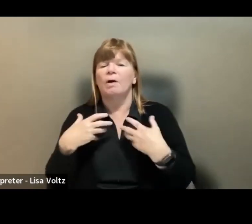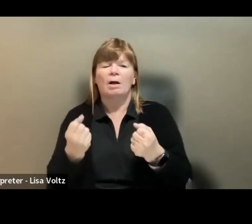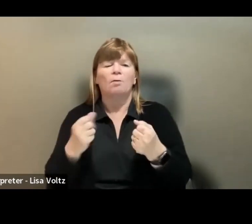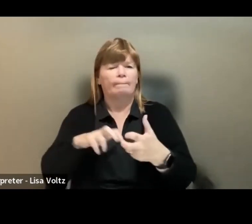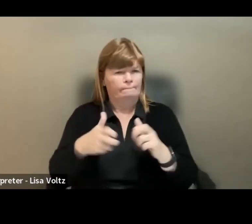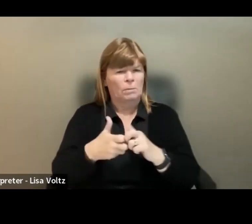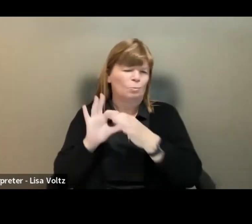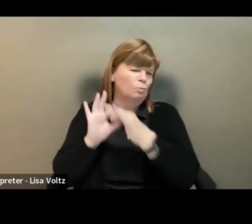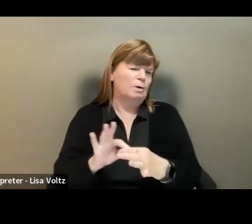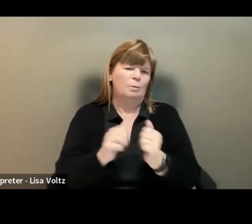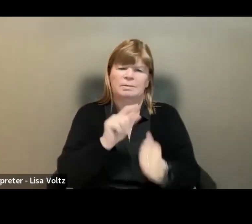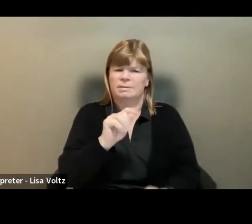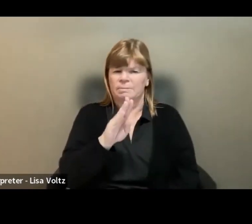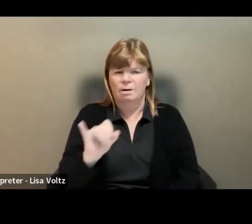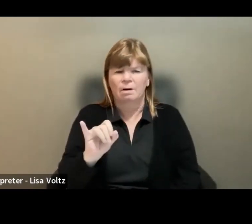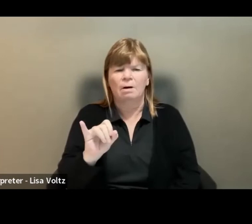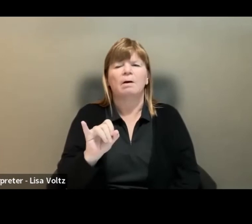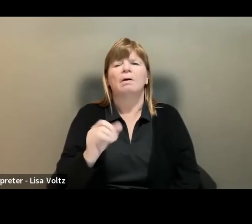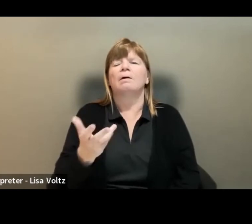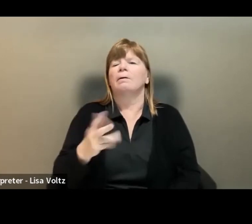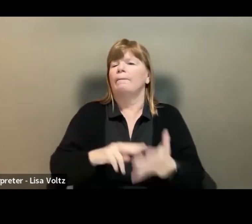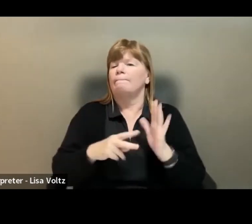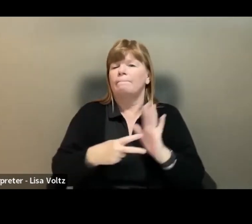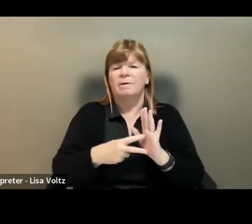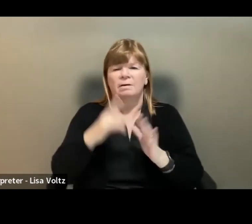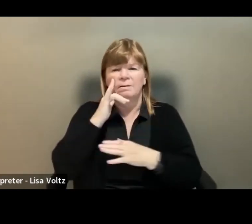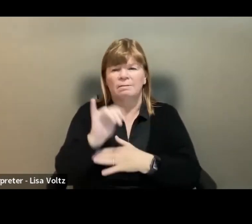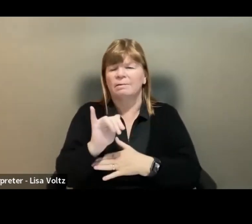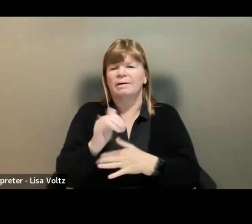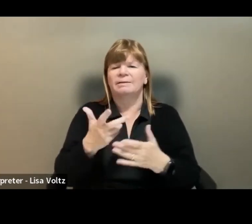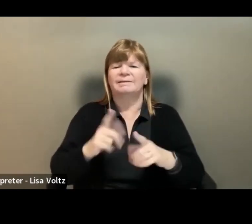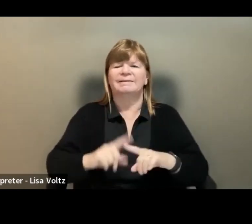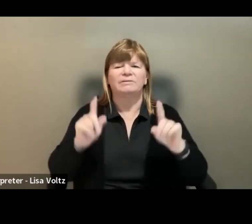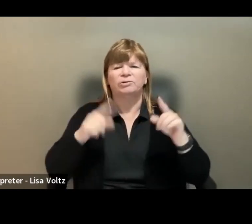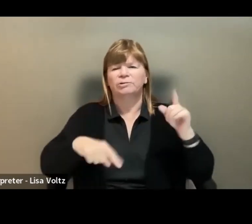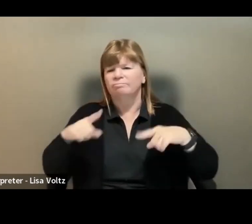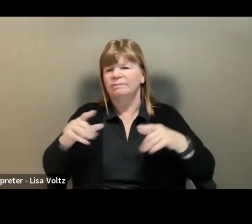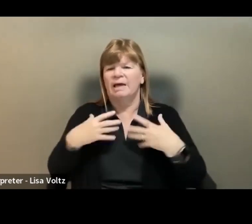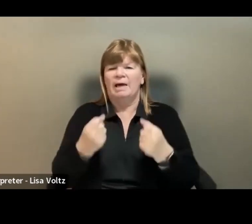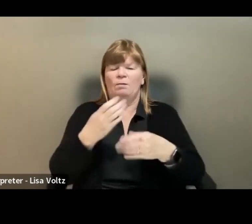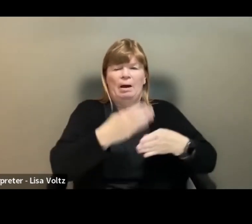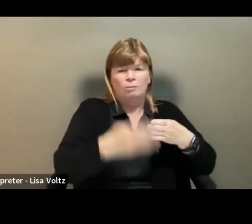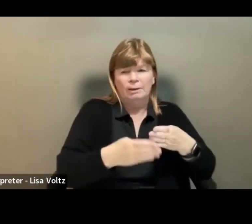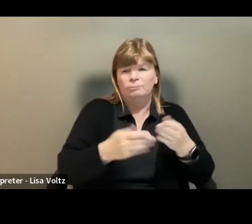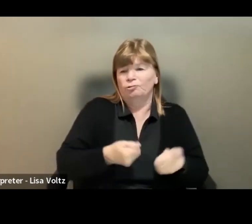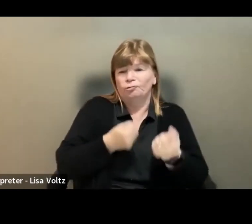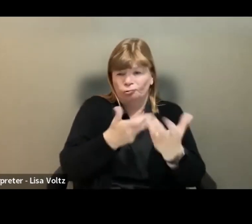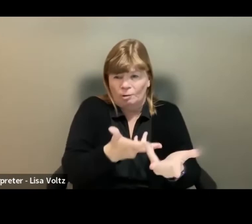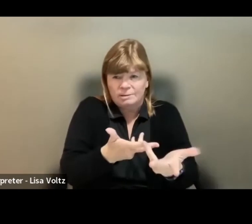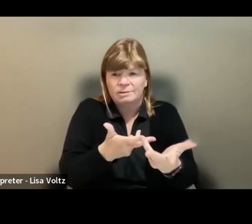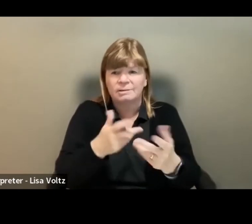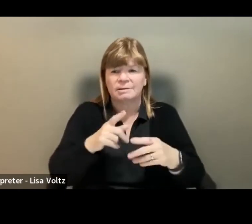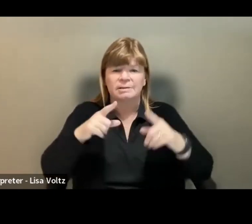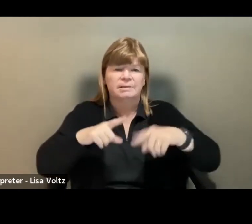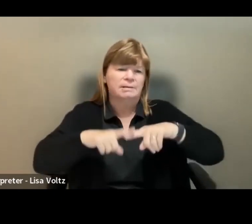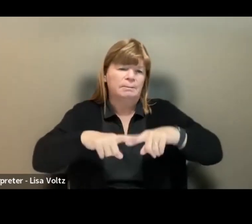to TBI. Health disparities are defined as differences in health outcomes and their causes amongst different groups of